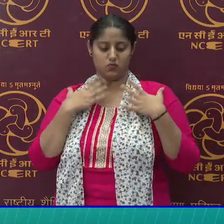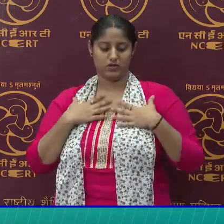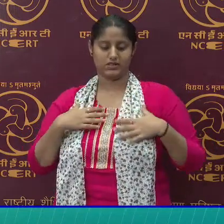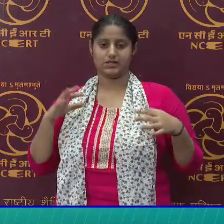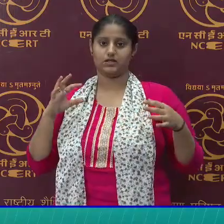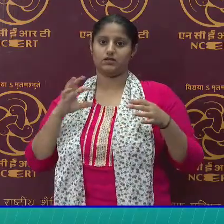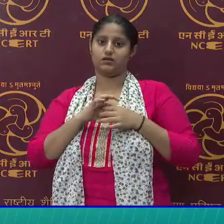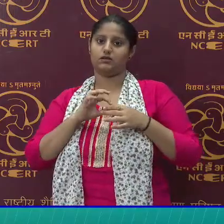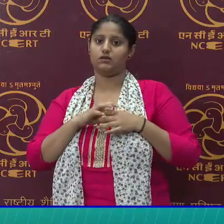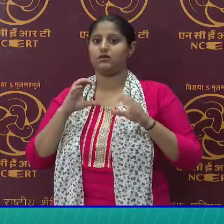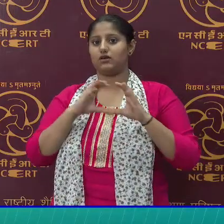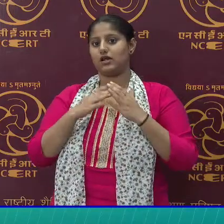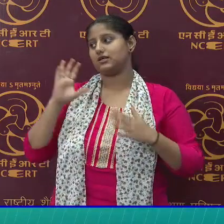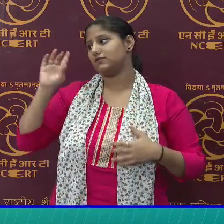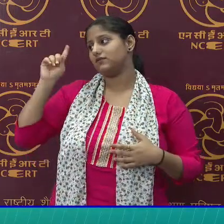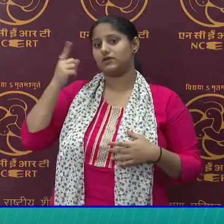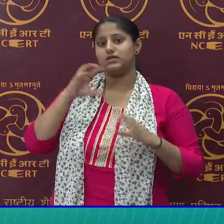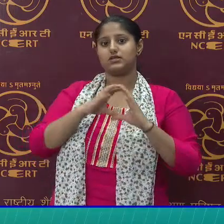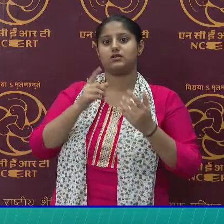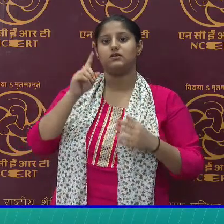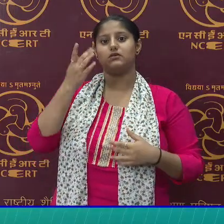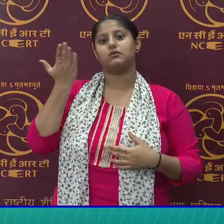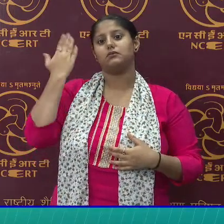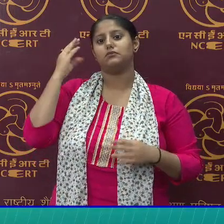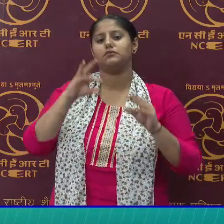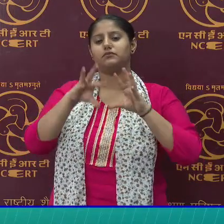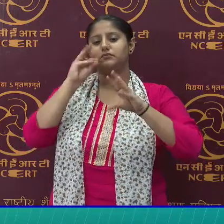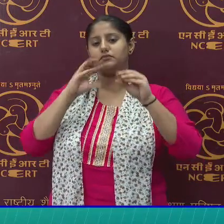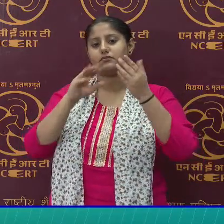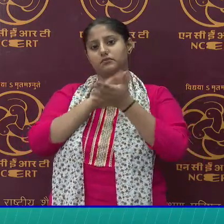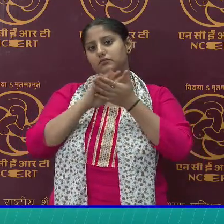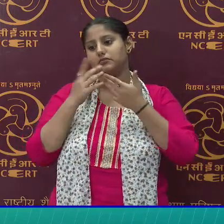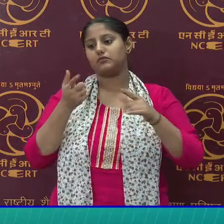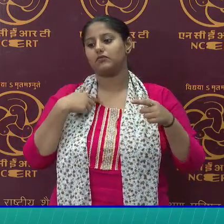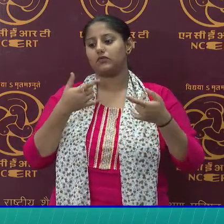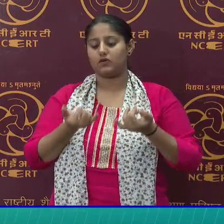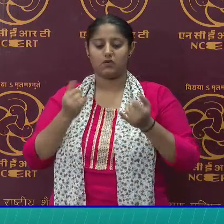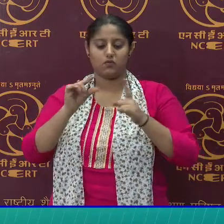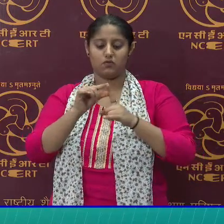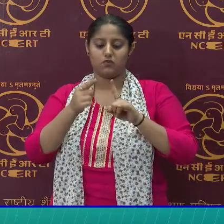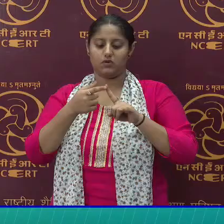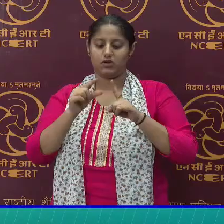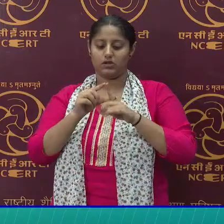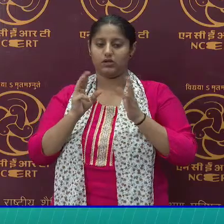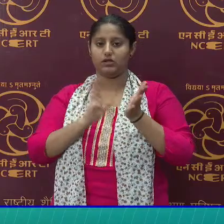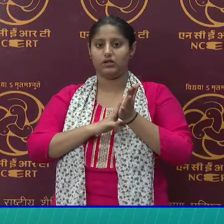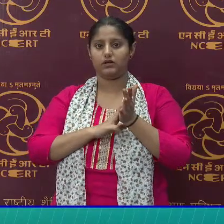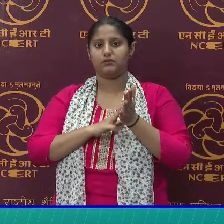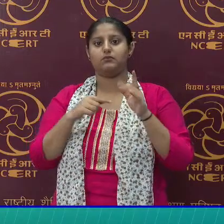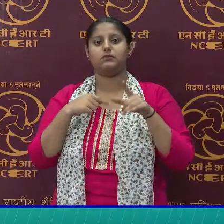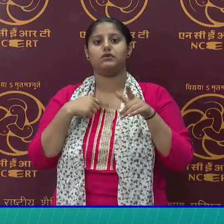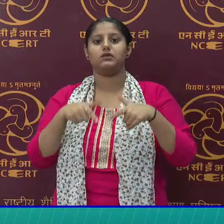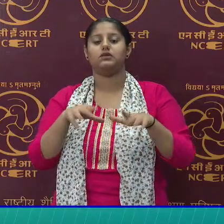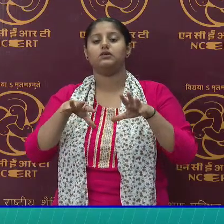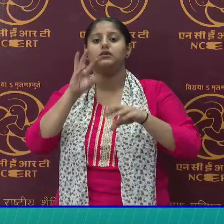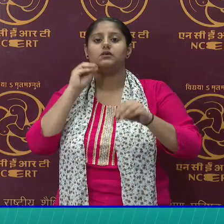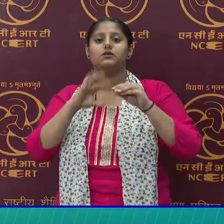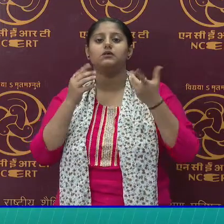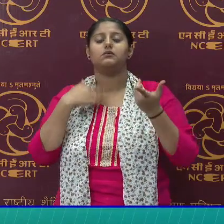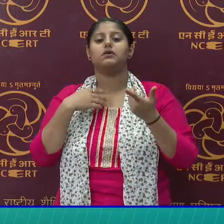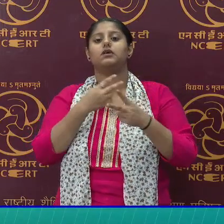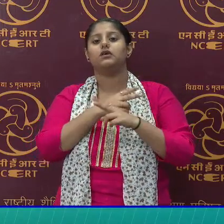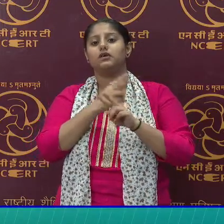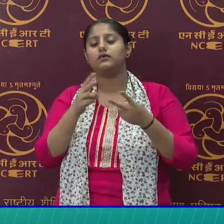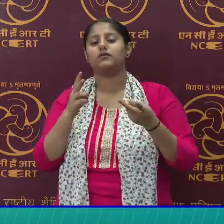1, and now we are relating it, in idioms, how ear of corn and so on.